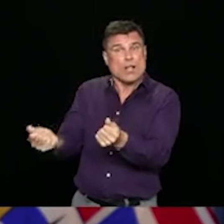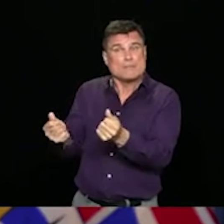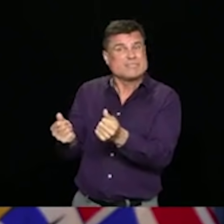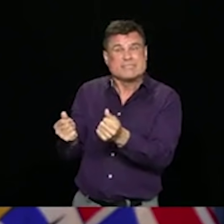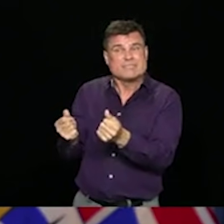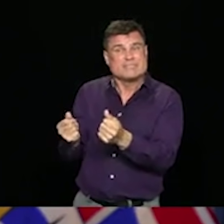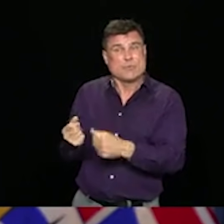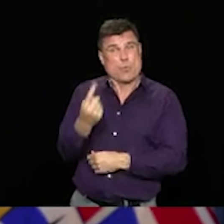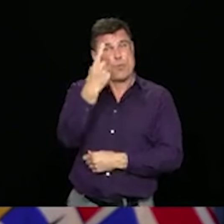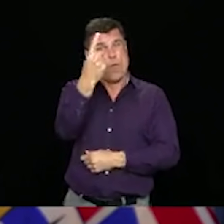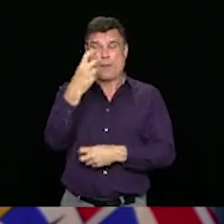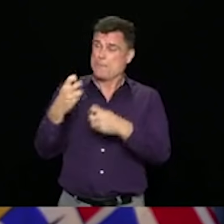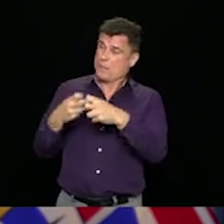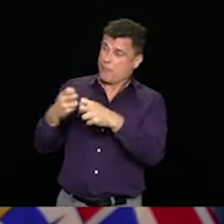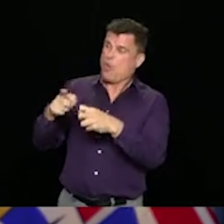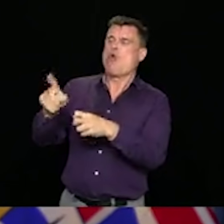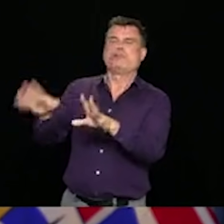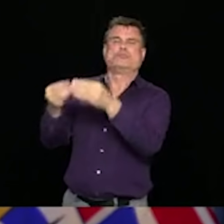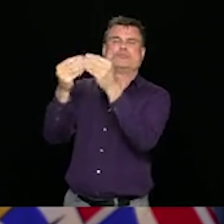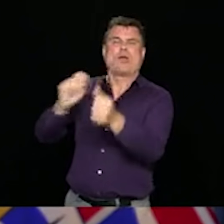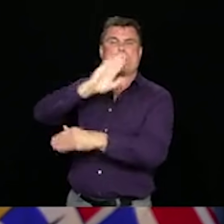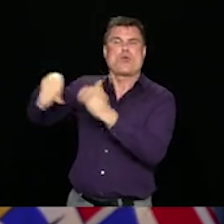continue to push.